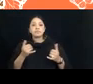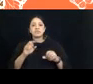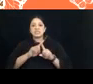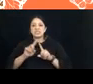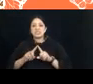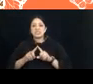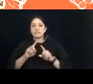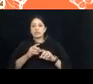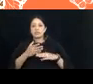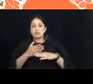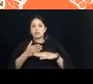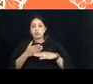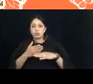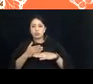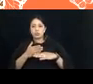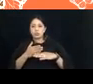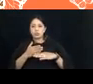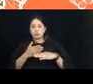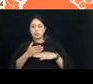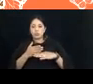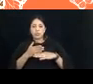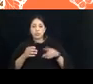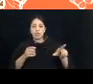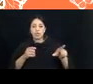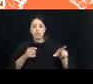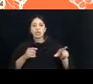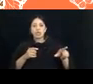Latinos. But you can see that a majority